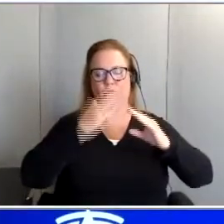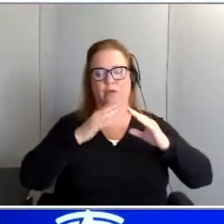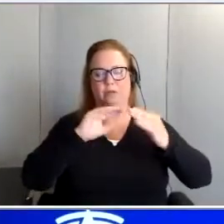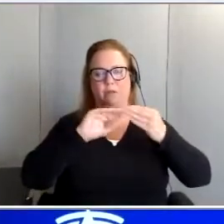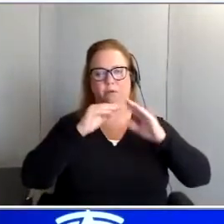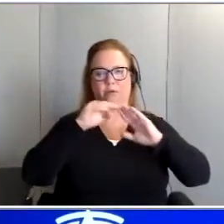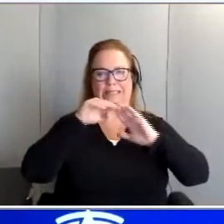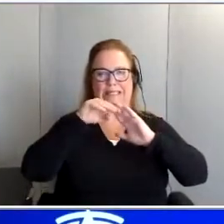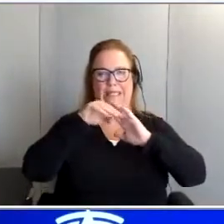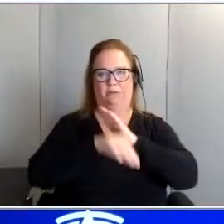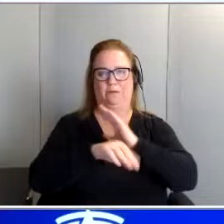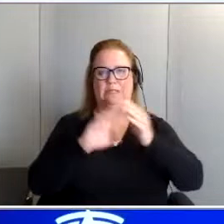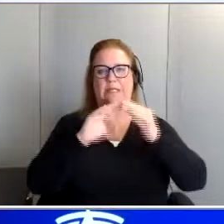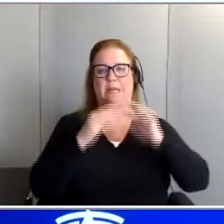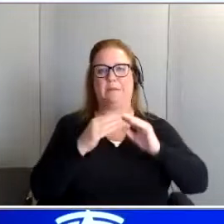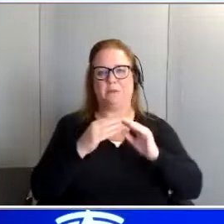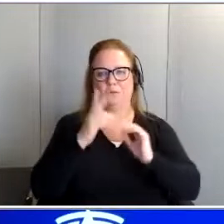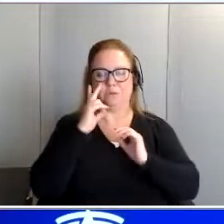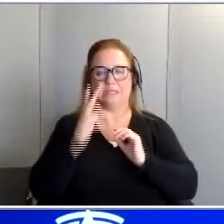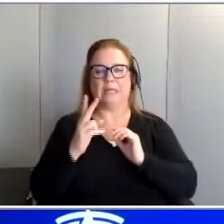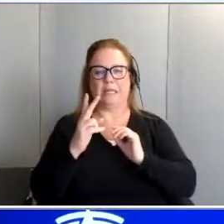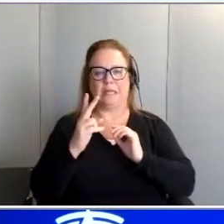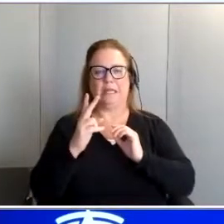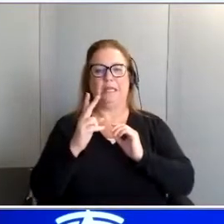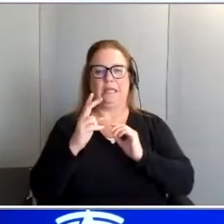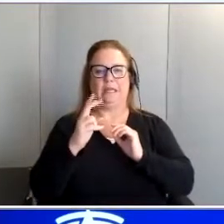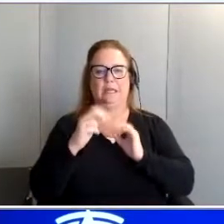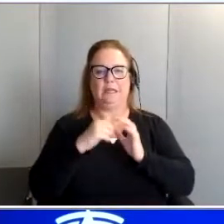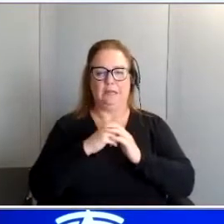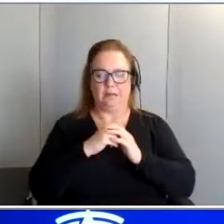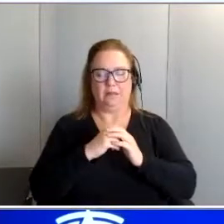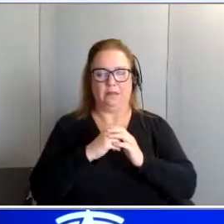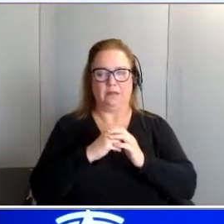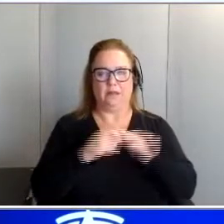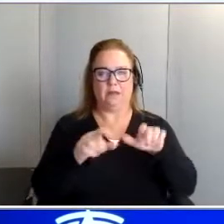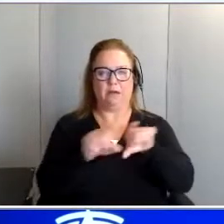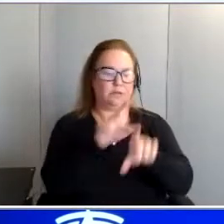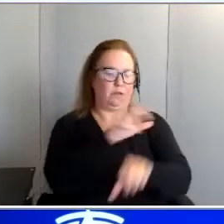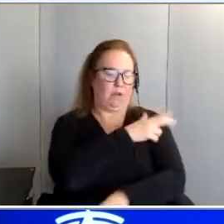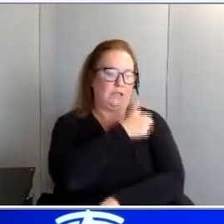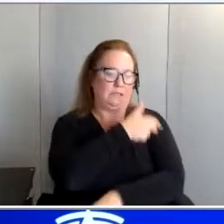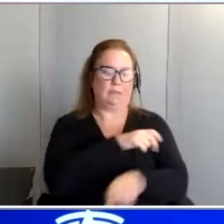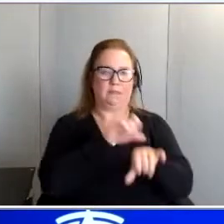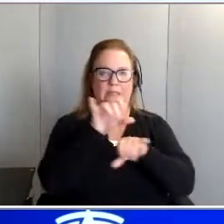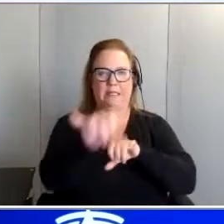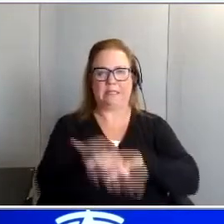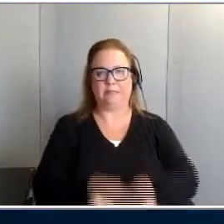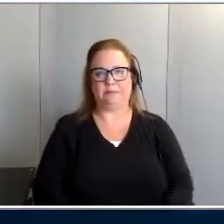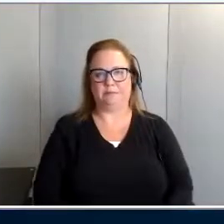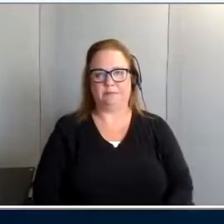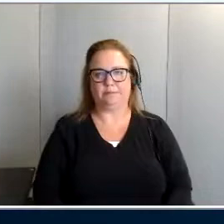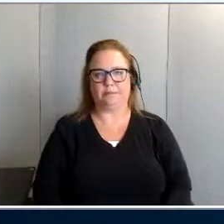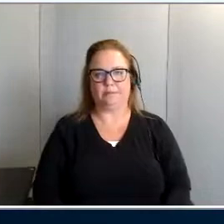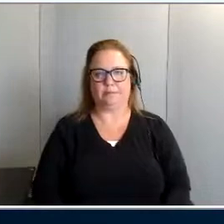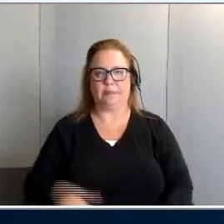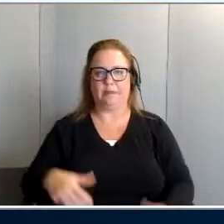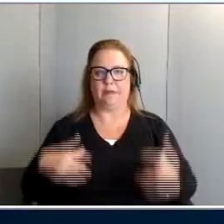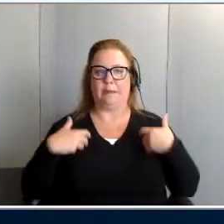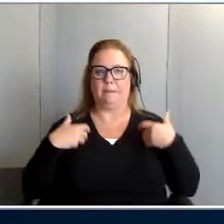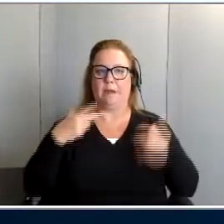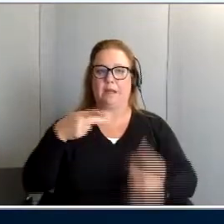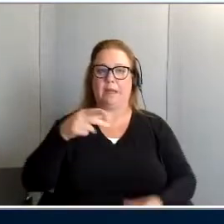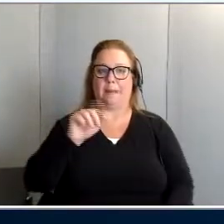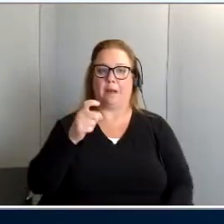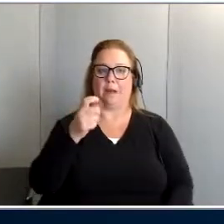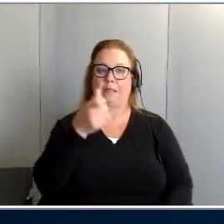in notifiable cases as well as hospitalizations. So, Monkeypox. Any changes there?